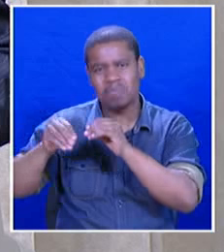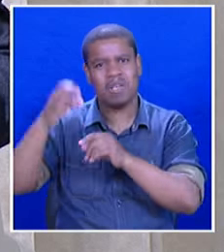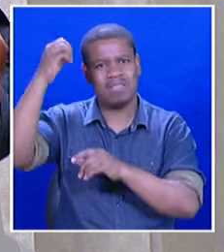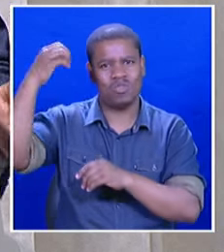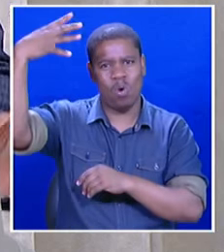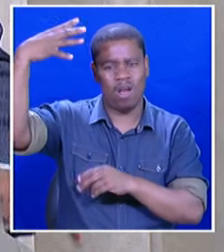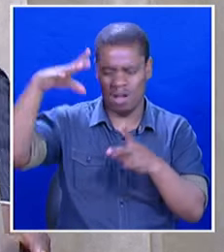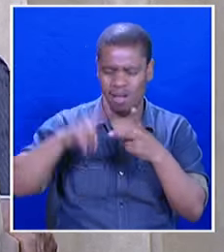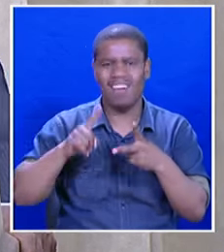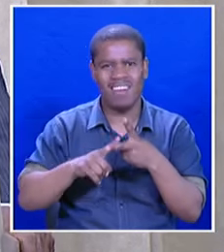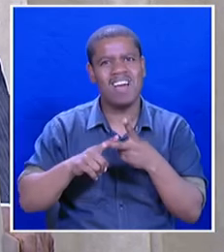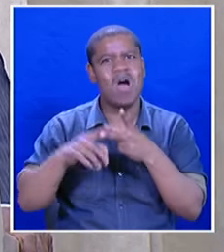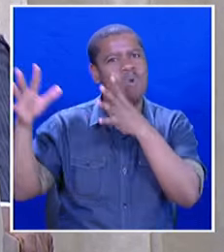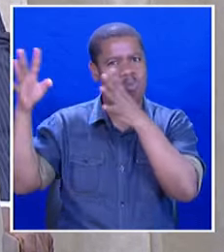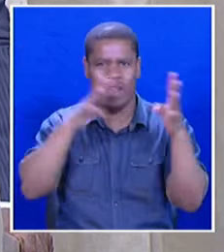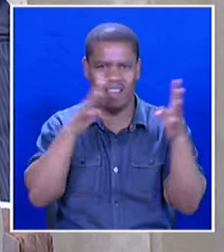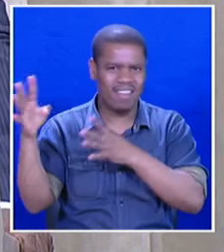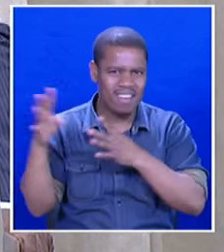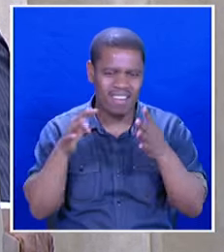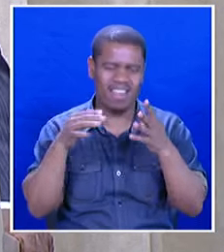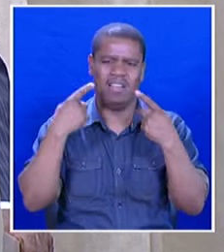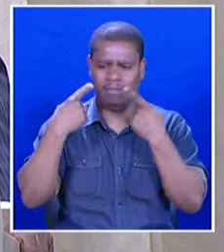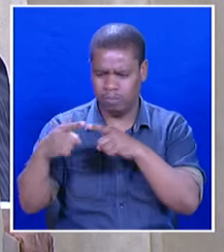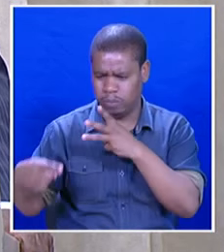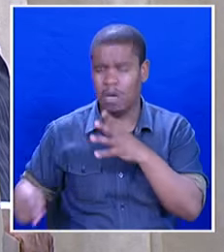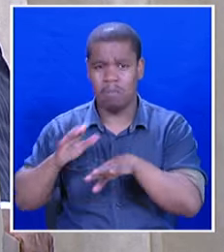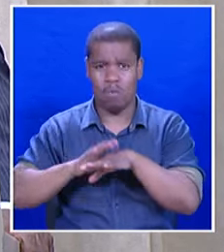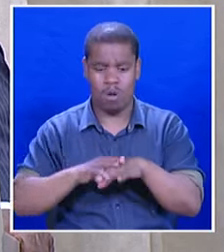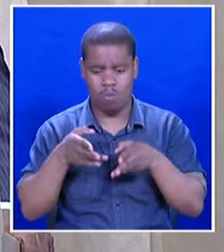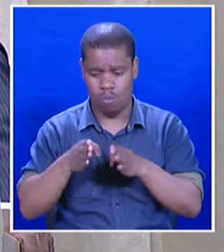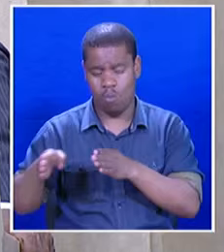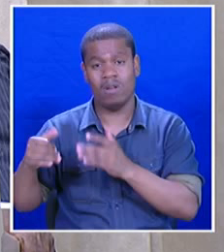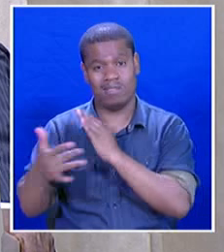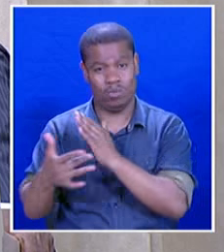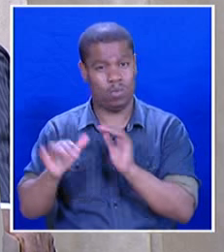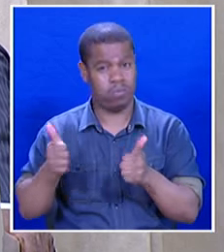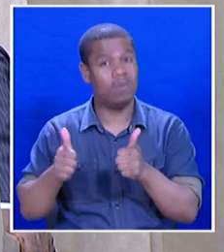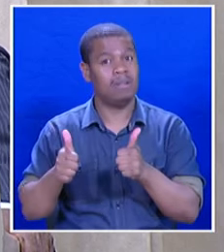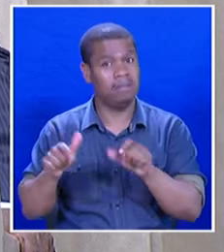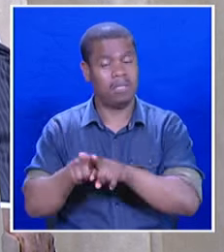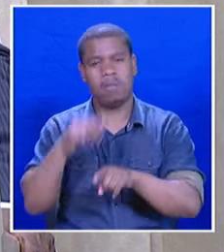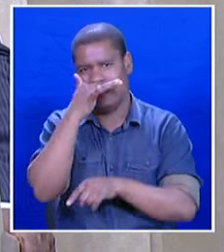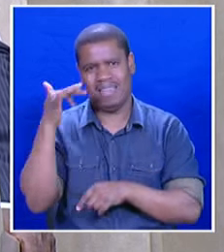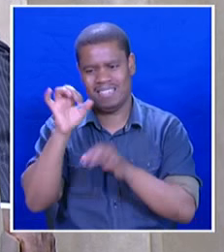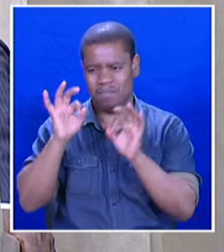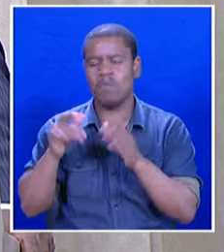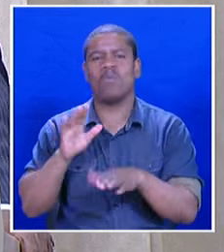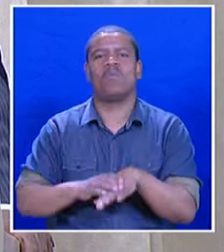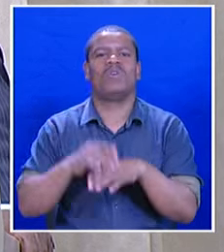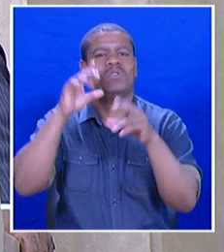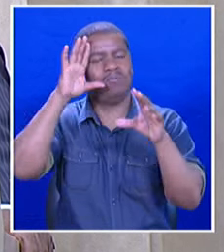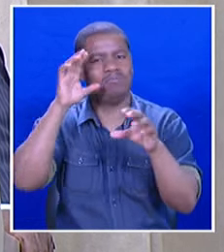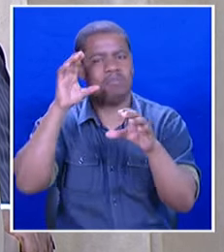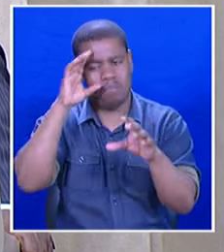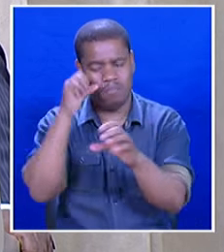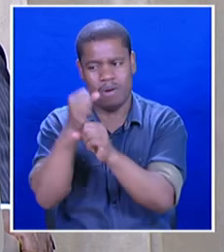also with regard to various other technologies, gas as well. We are utilizing those